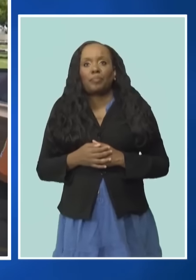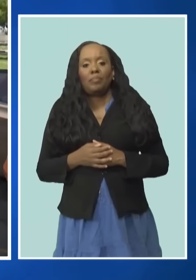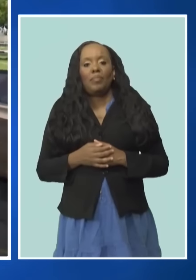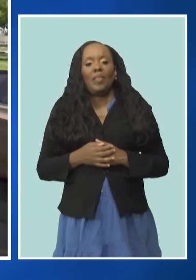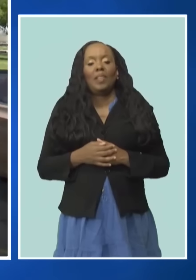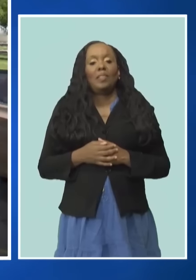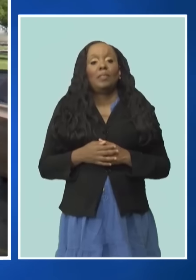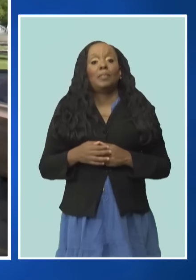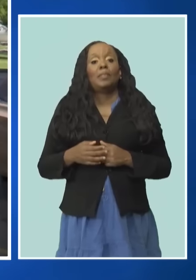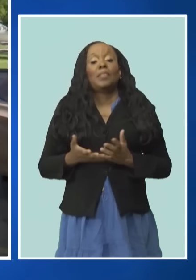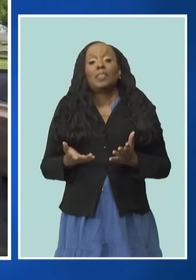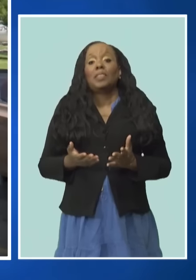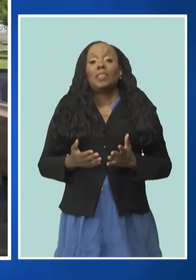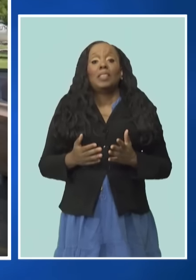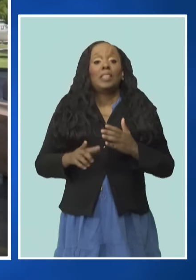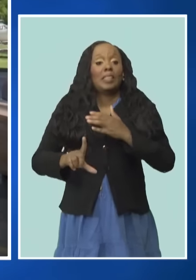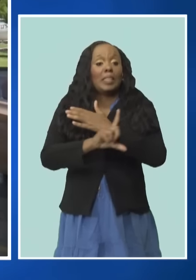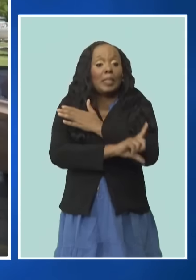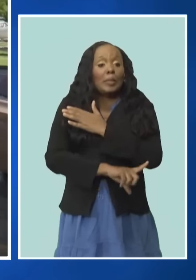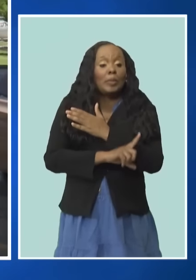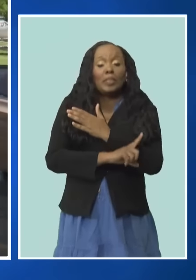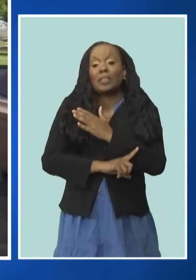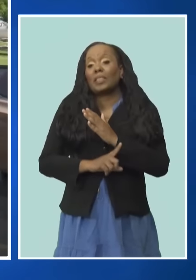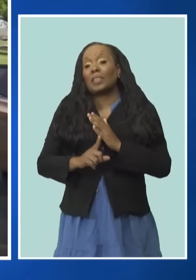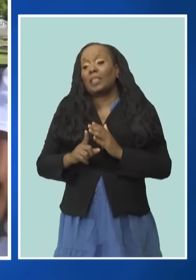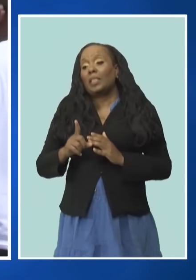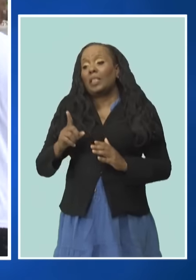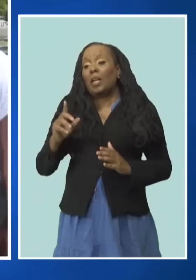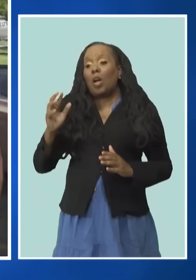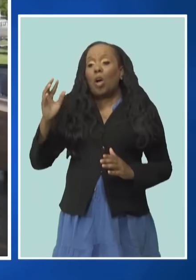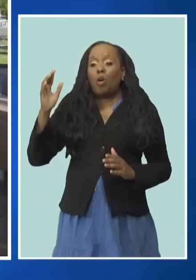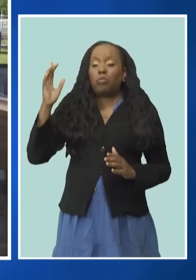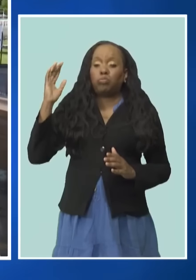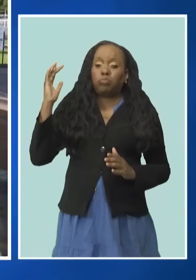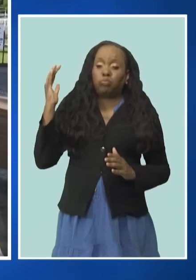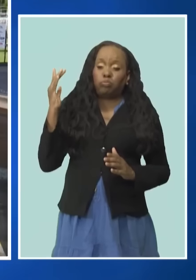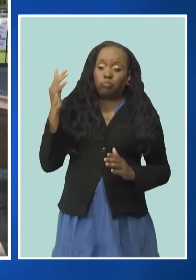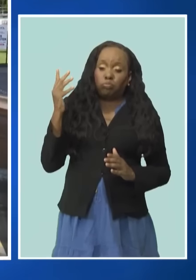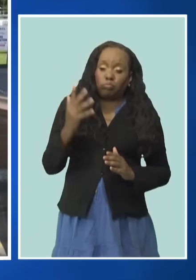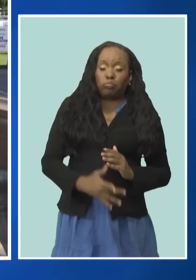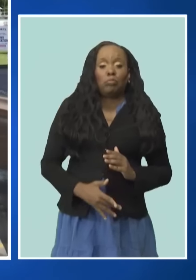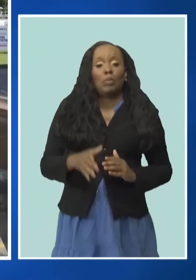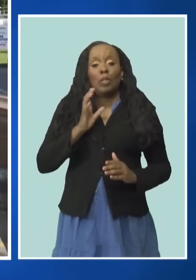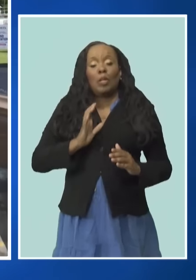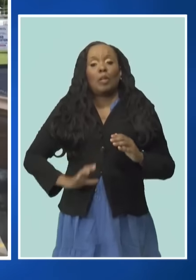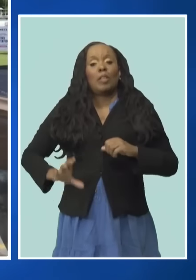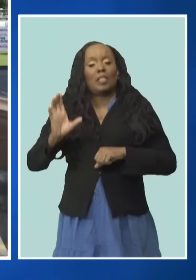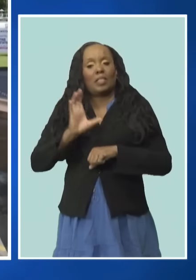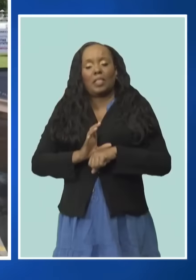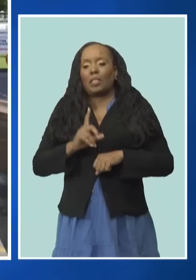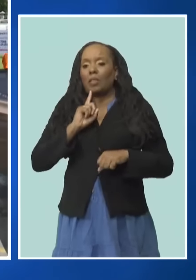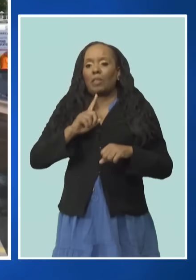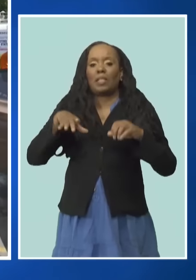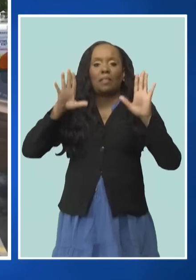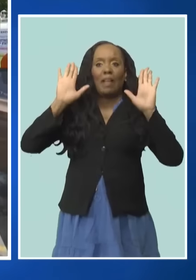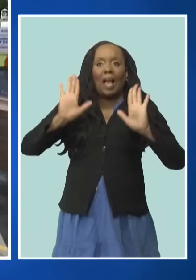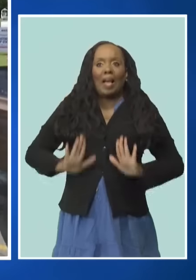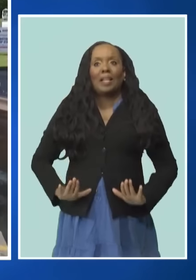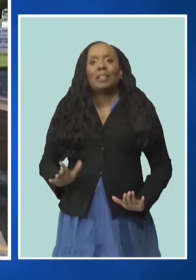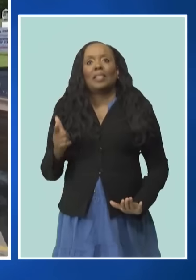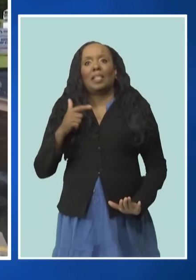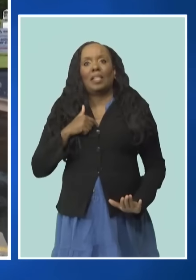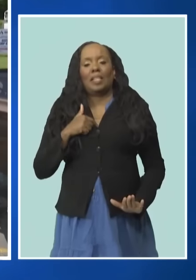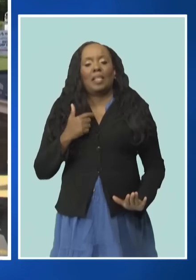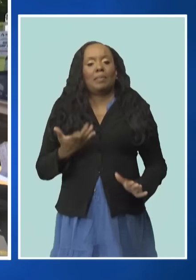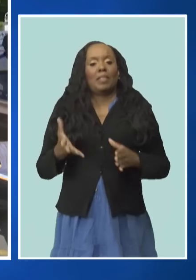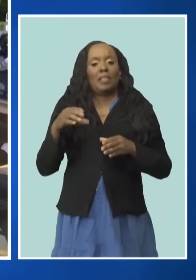to Christchurch right now, and it has been fantastic. I mean, unbelievable. I'm part of the bus